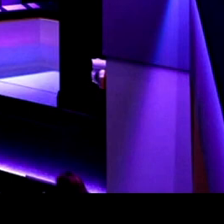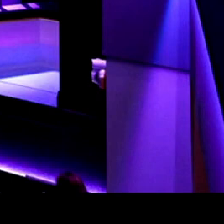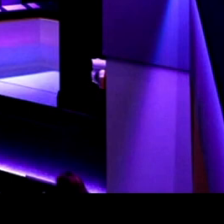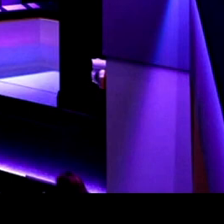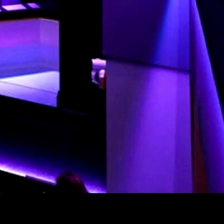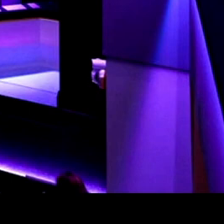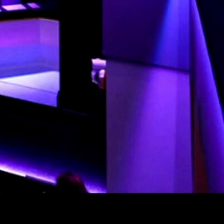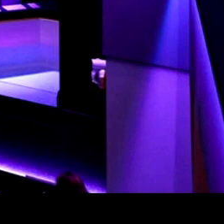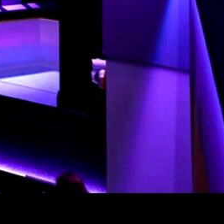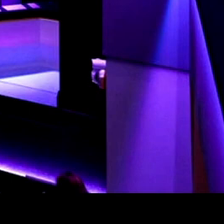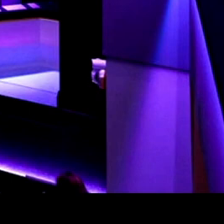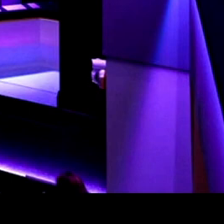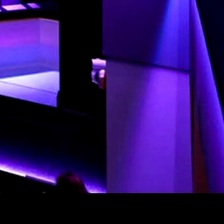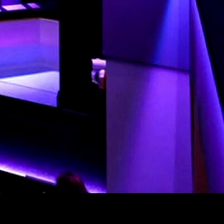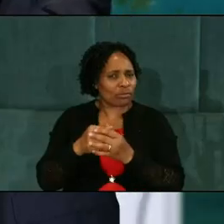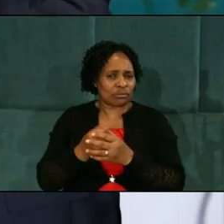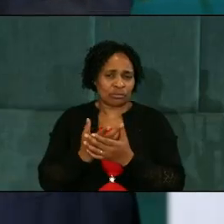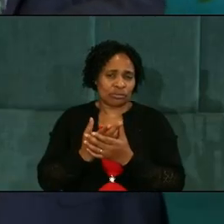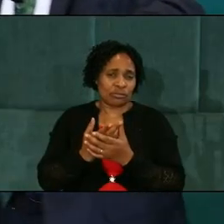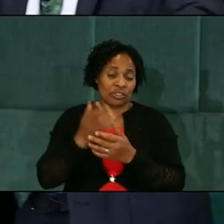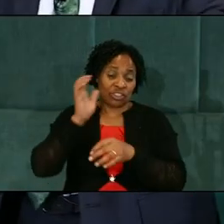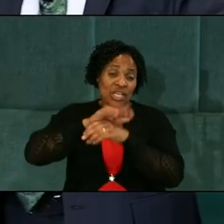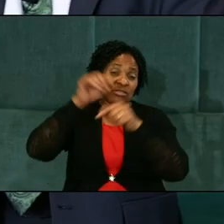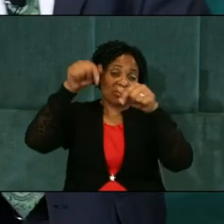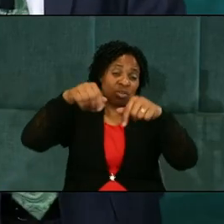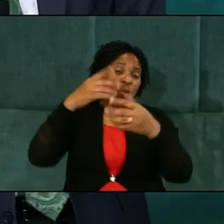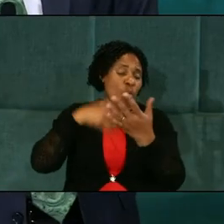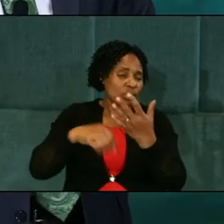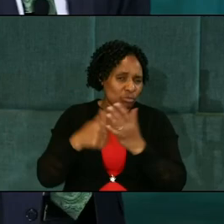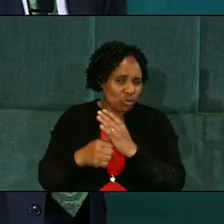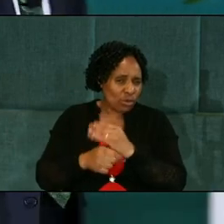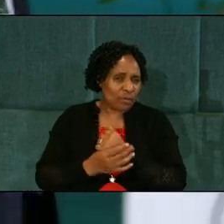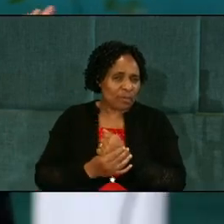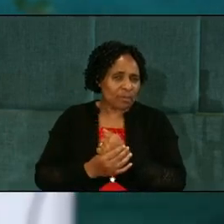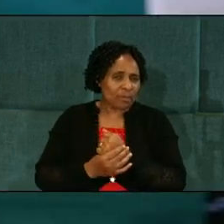what is the problem in this church?